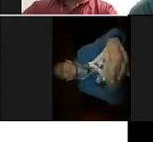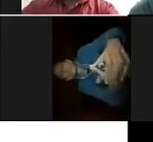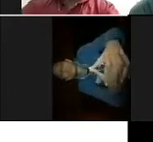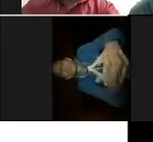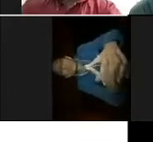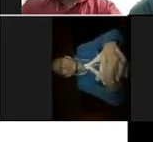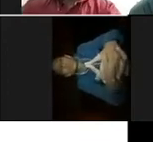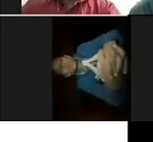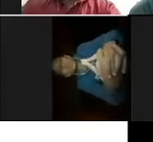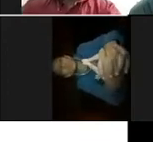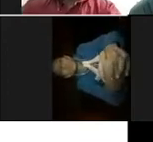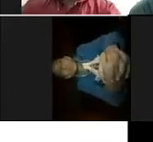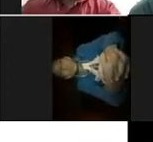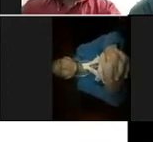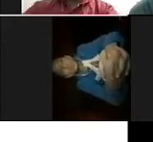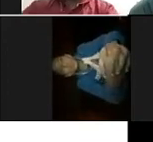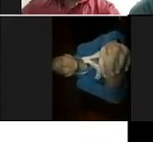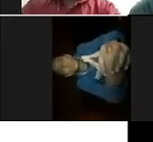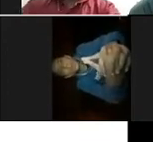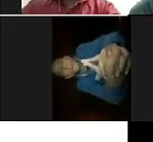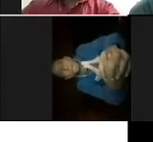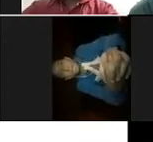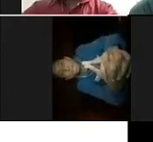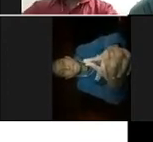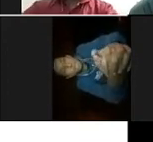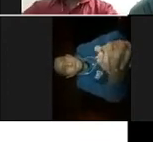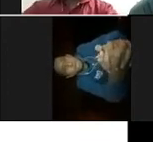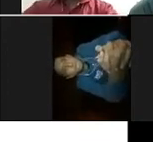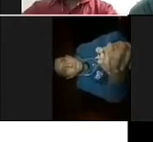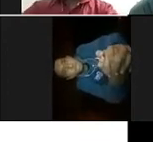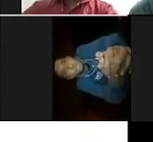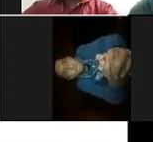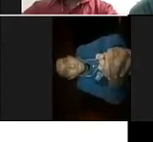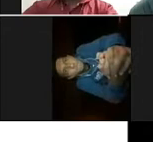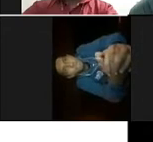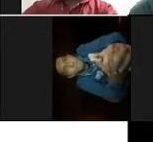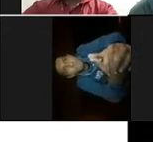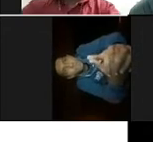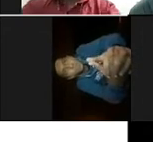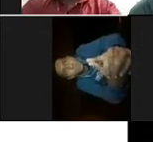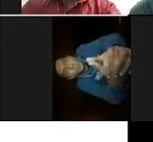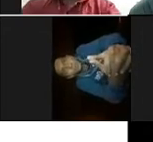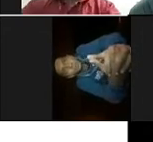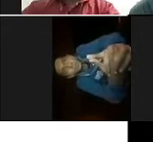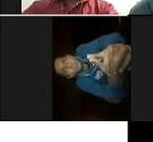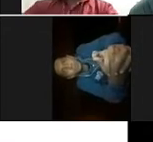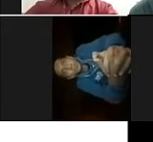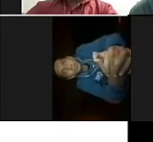through biological, physical, or cultural methods.